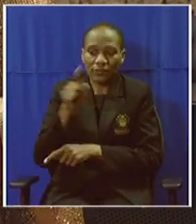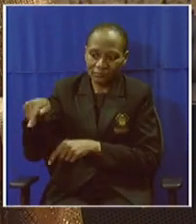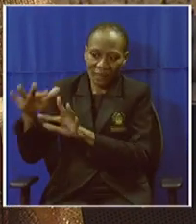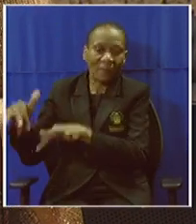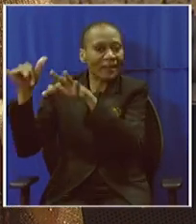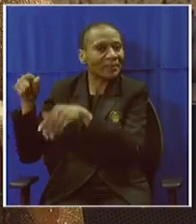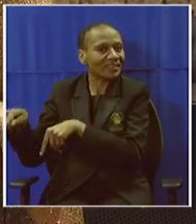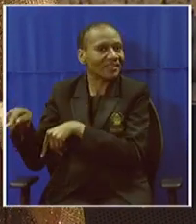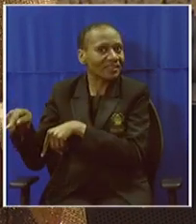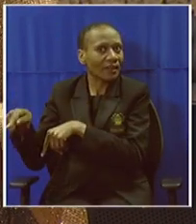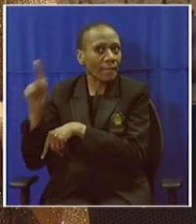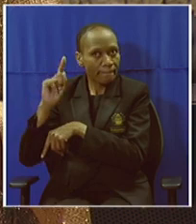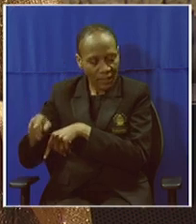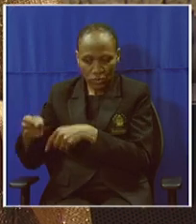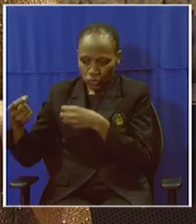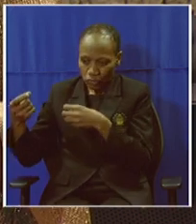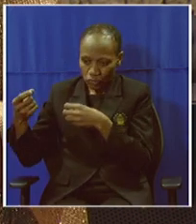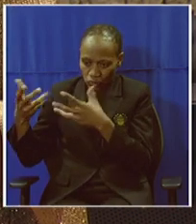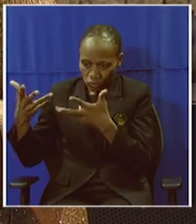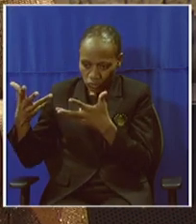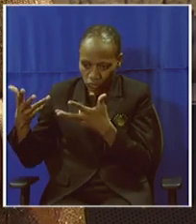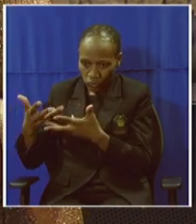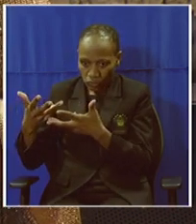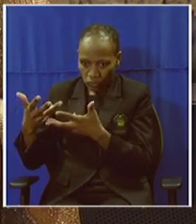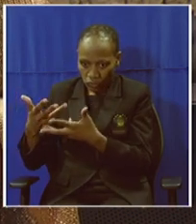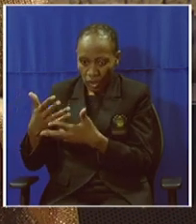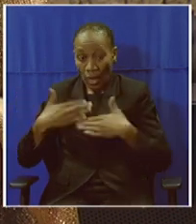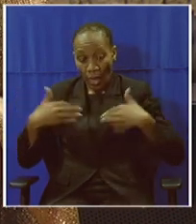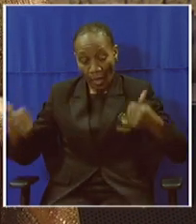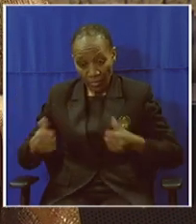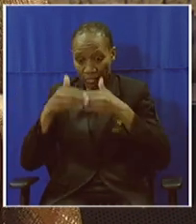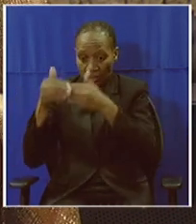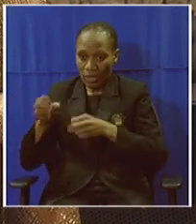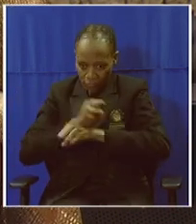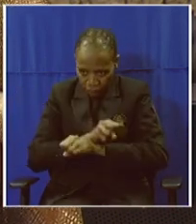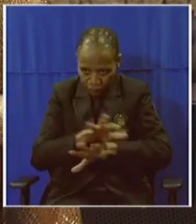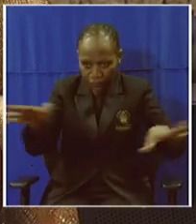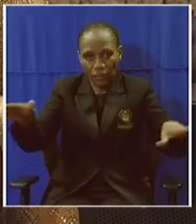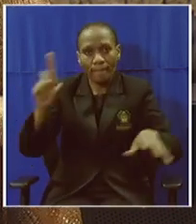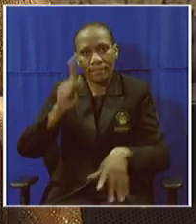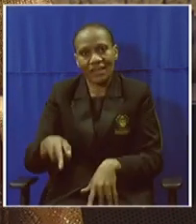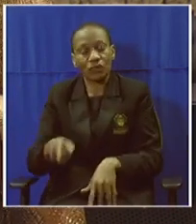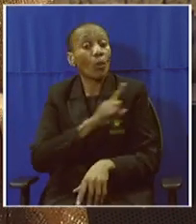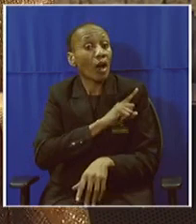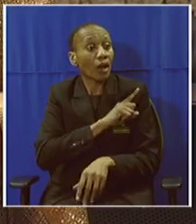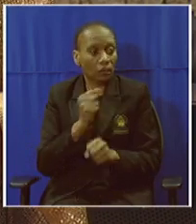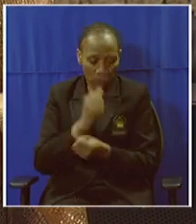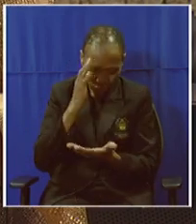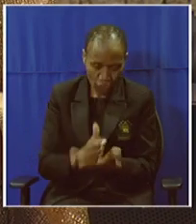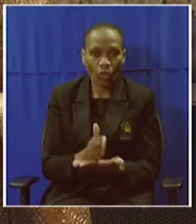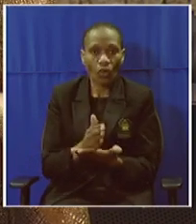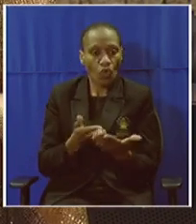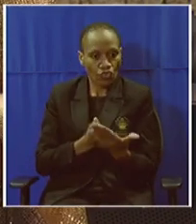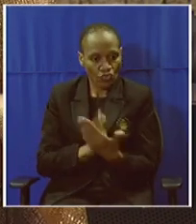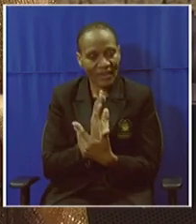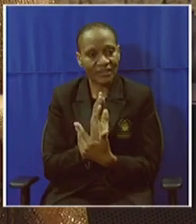be in place effective universal health care coverage legislation to ensure that the right